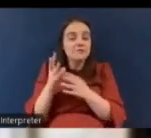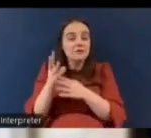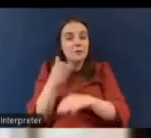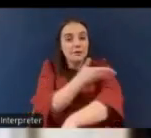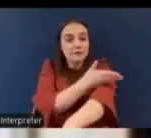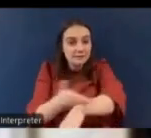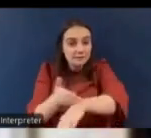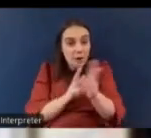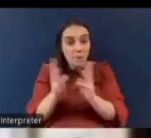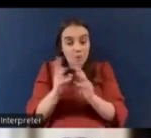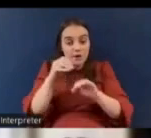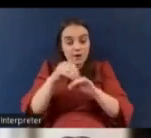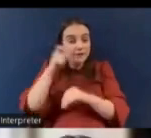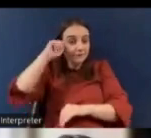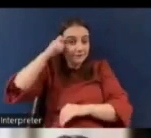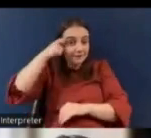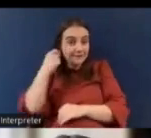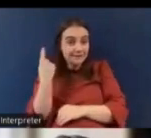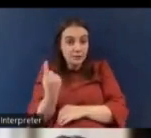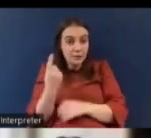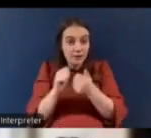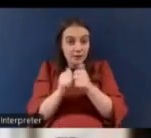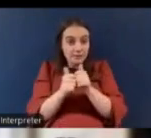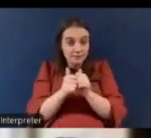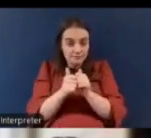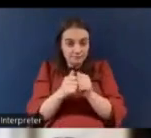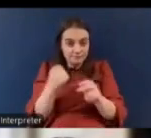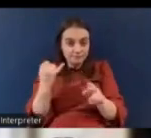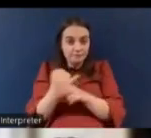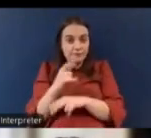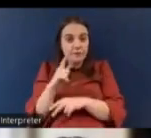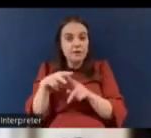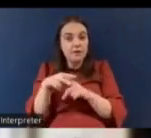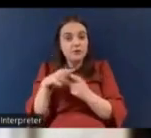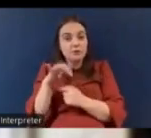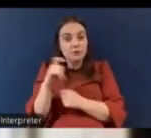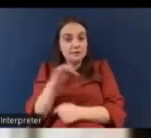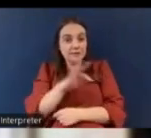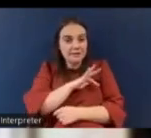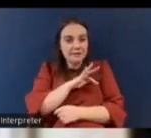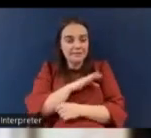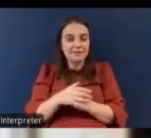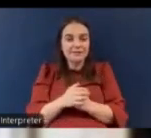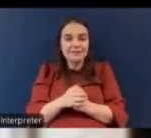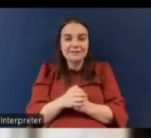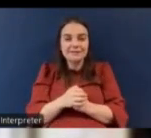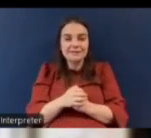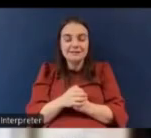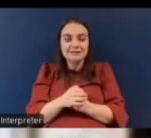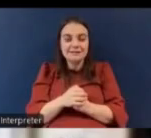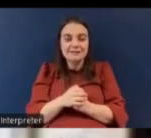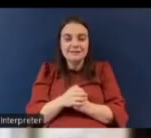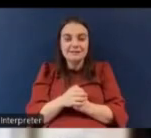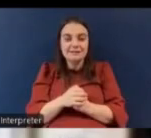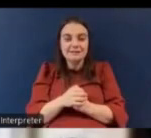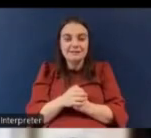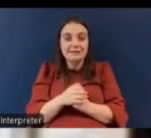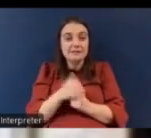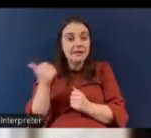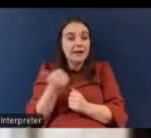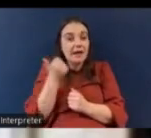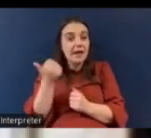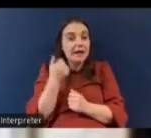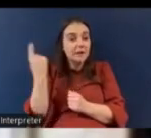into actually testing out one of the activities in the toolkits ourselves. So if anybody has any questions, you